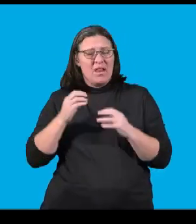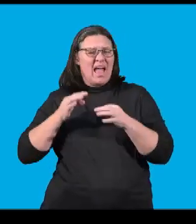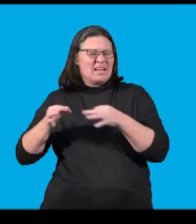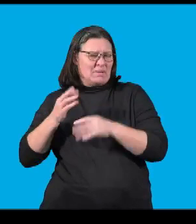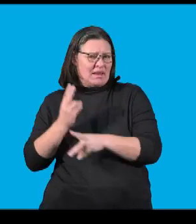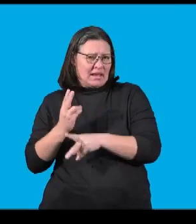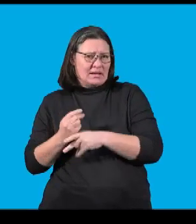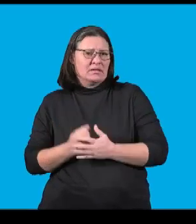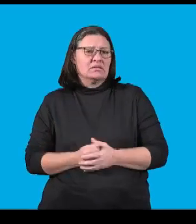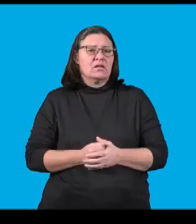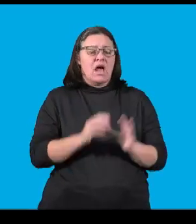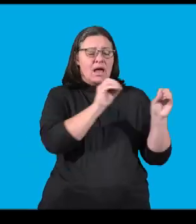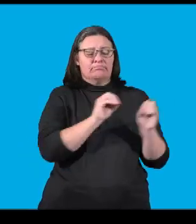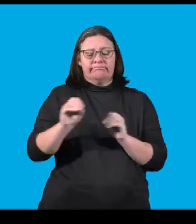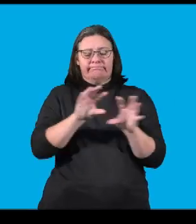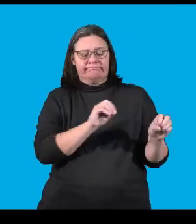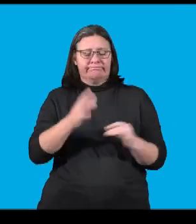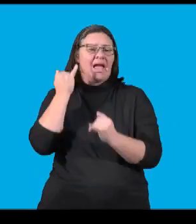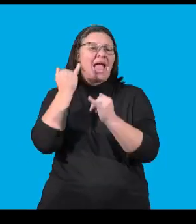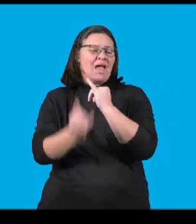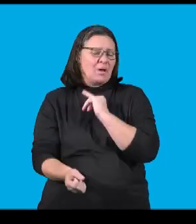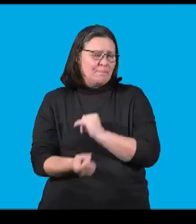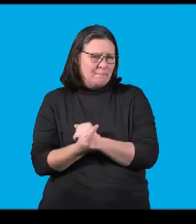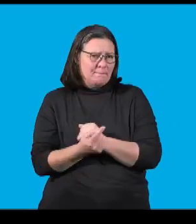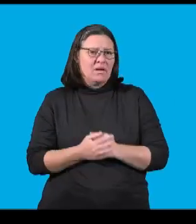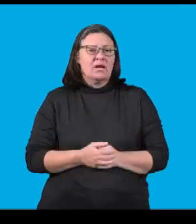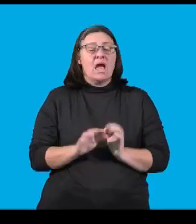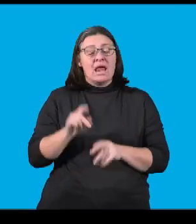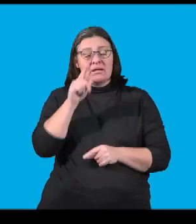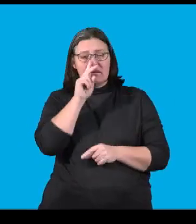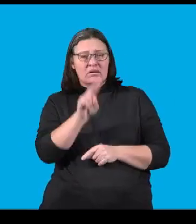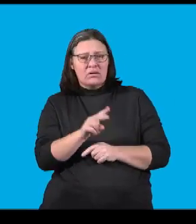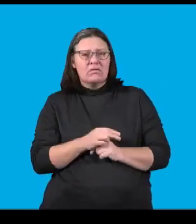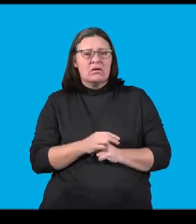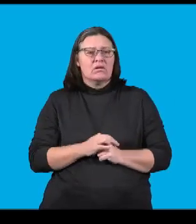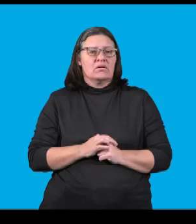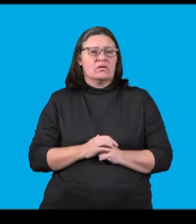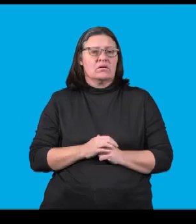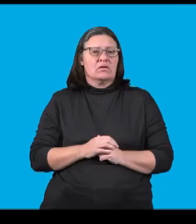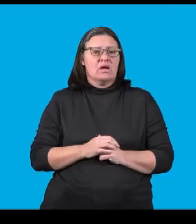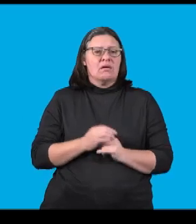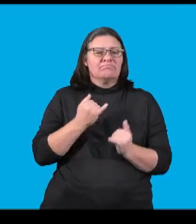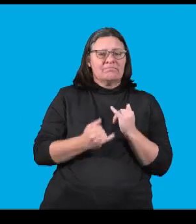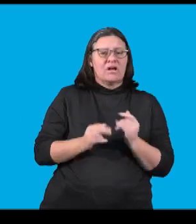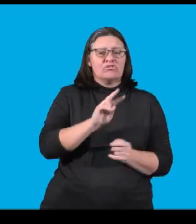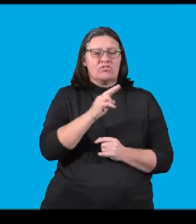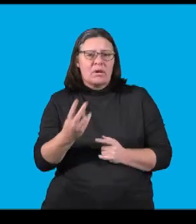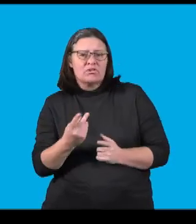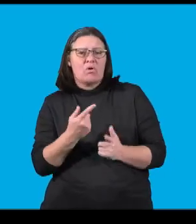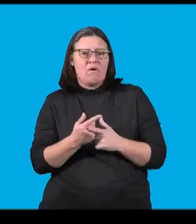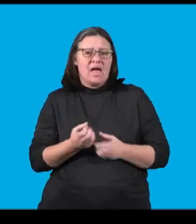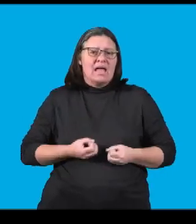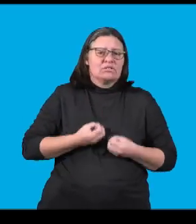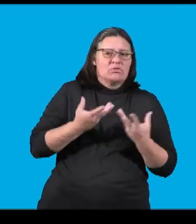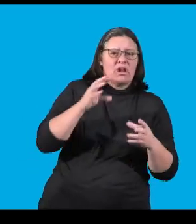about this again in the lesson. There's also errors in substitution, and especially when we're looking at deriving by rule involving